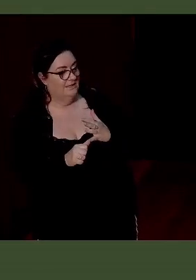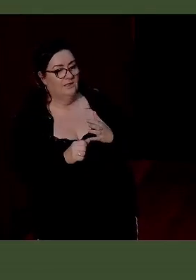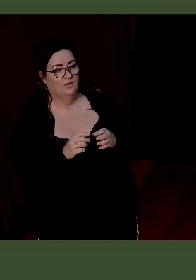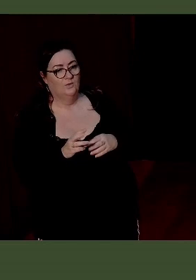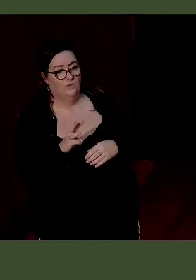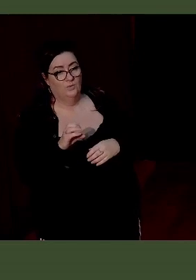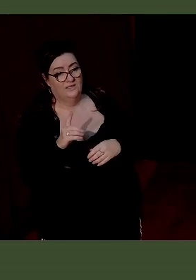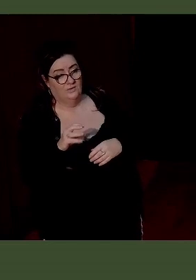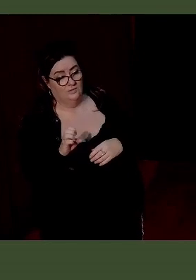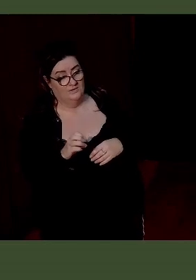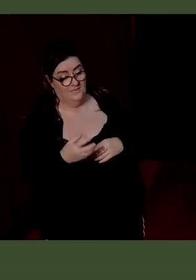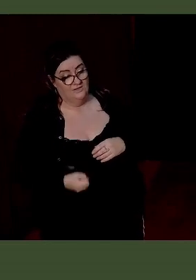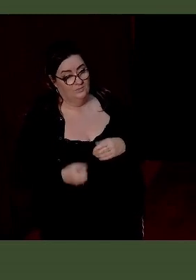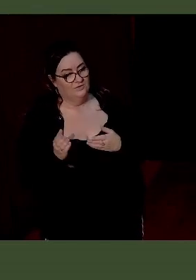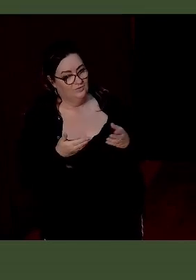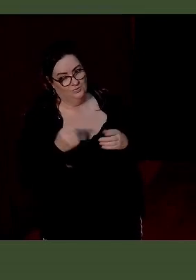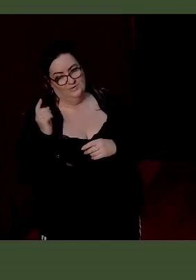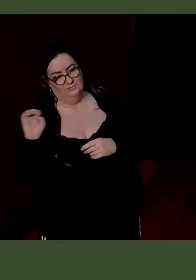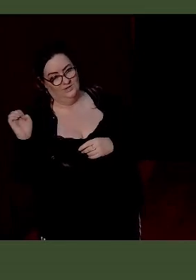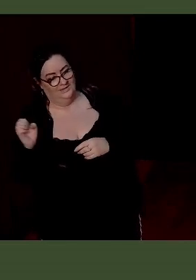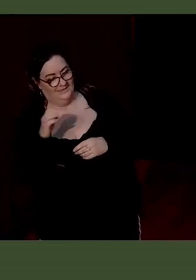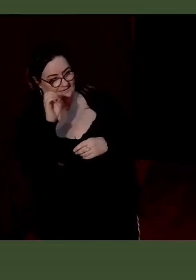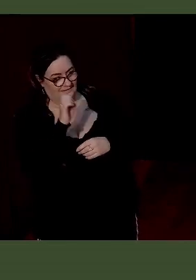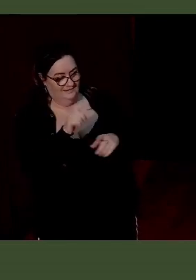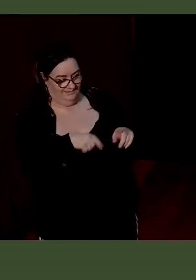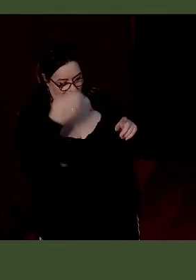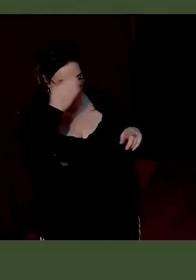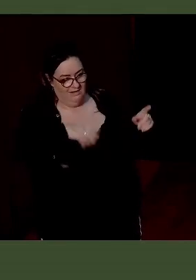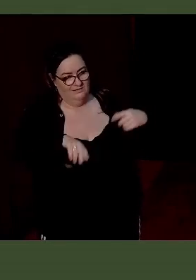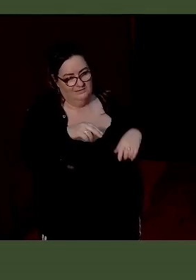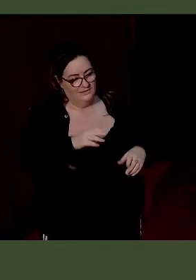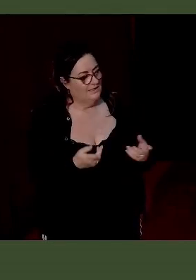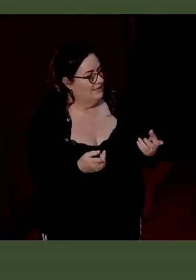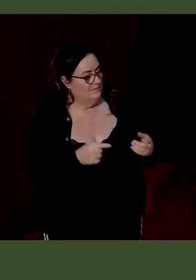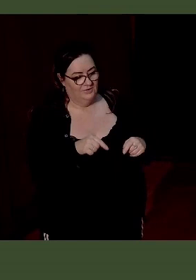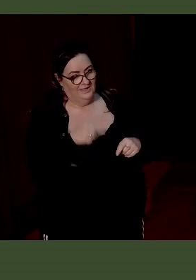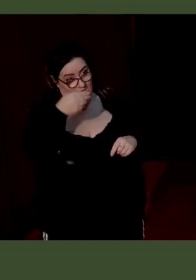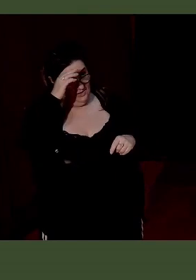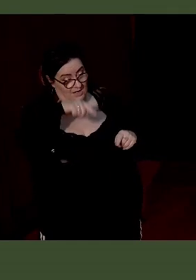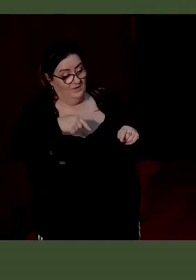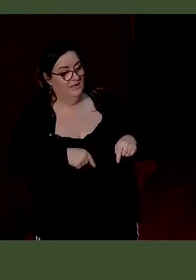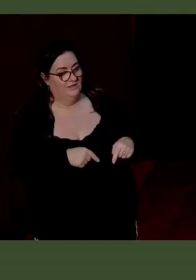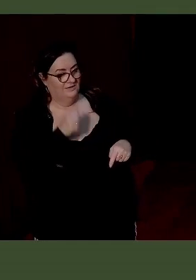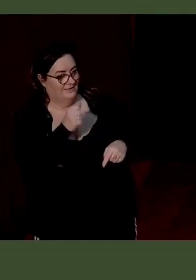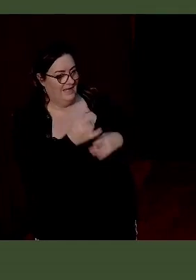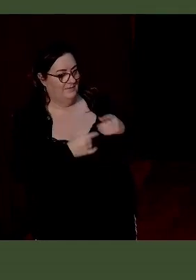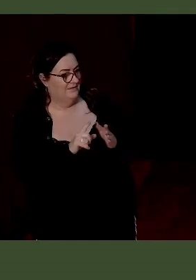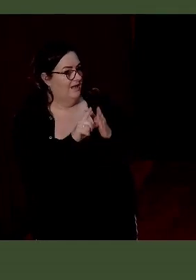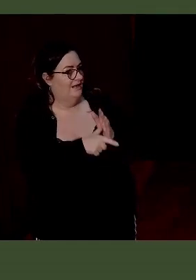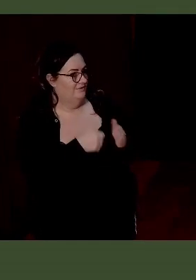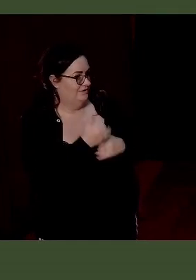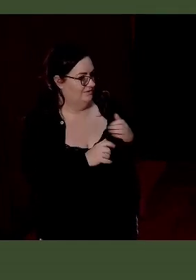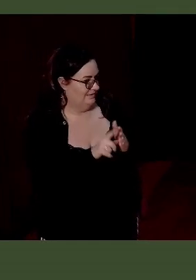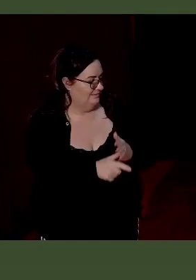were introduced in Britain and Northern Ireland for those paying social insurance. We didn't get them here until 1935 when a non-contributory one